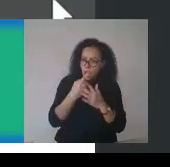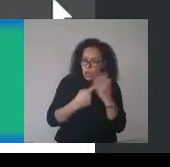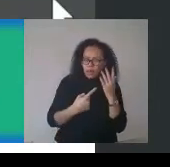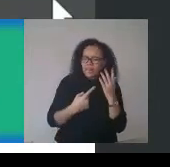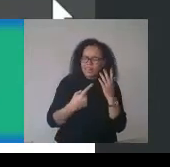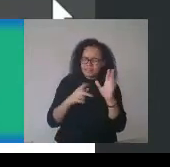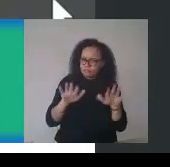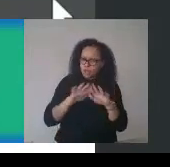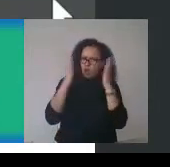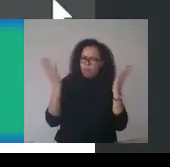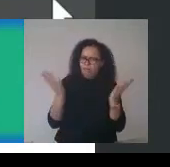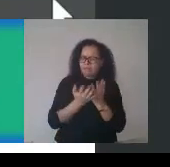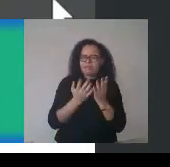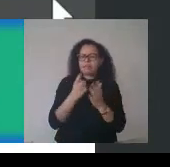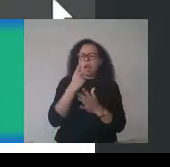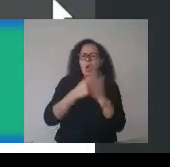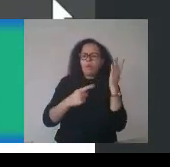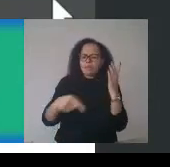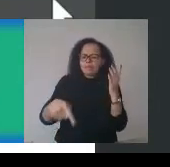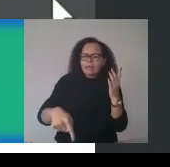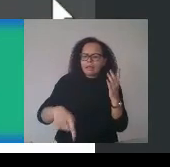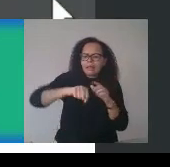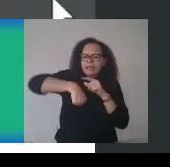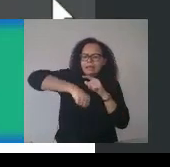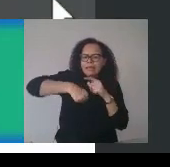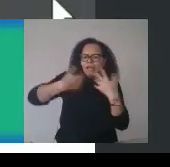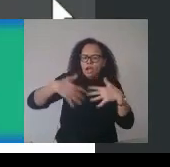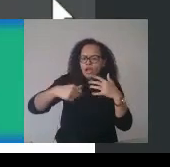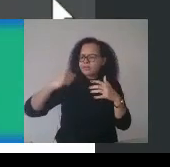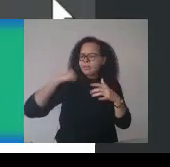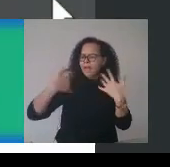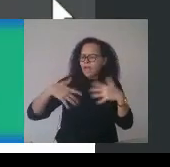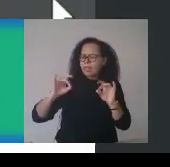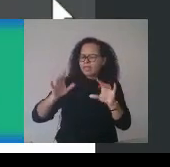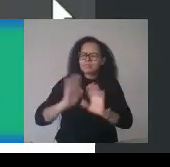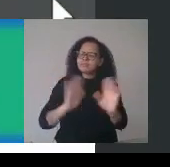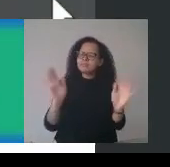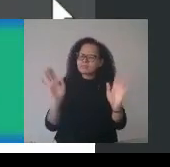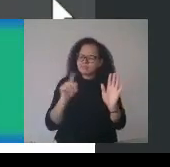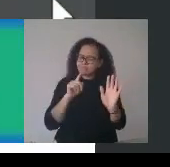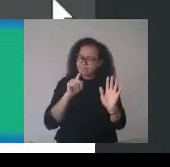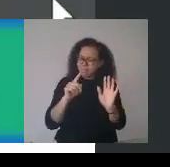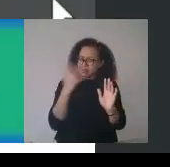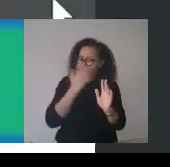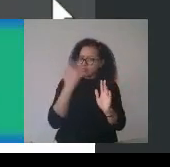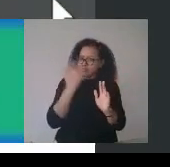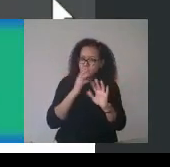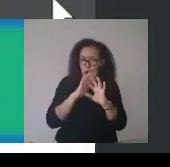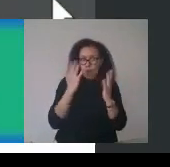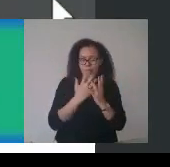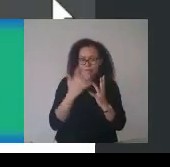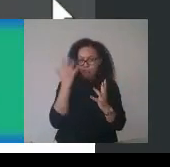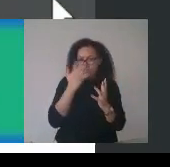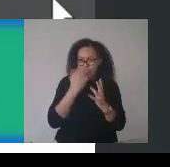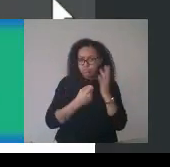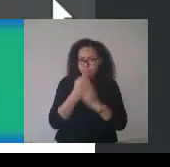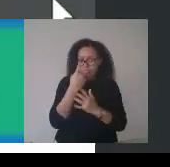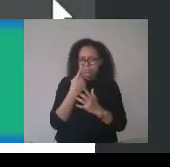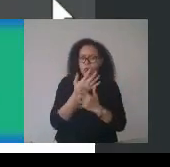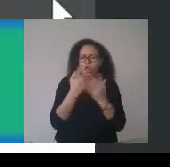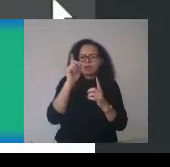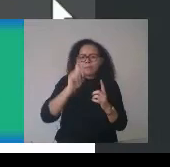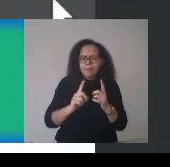knee or a twinge in people's back. It's far much more than that. It's the primary cause of disability globally. It's the main reason for accidental mortality